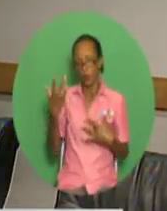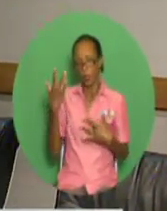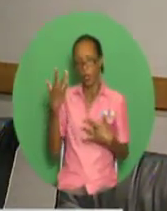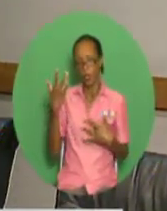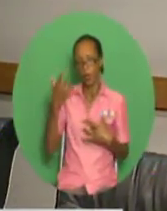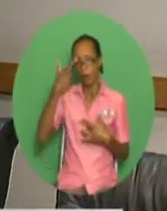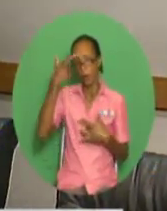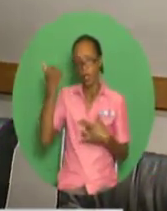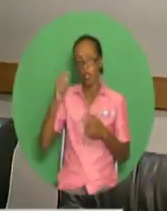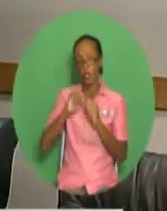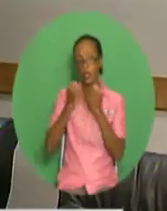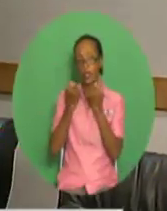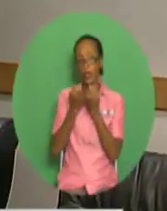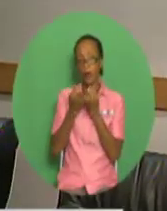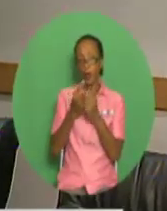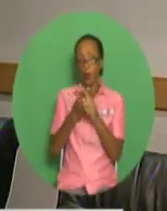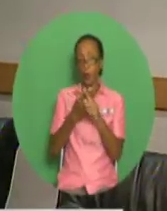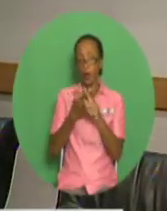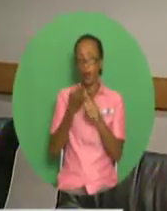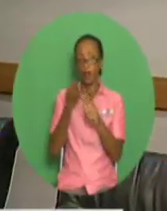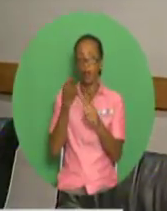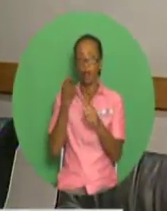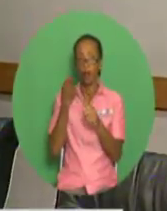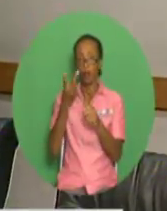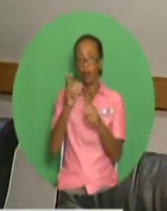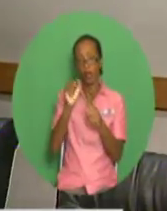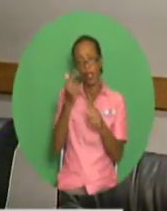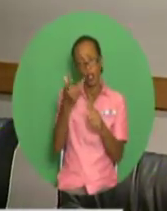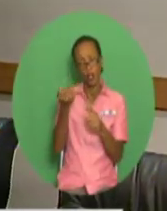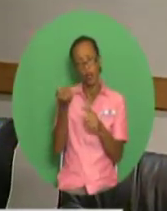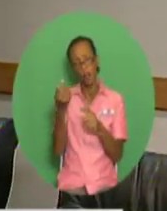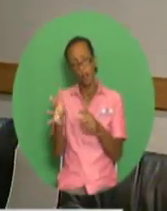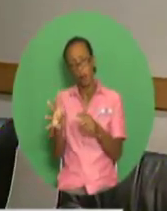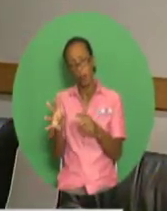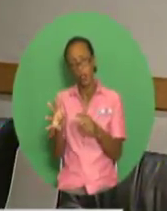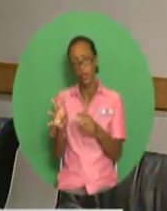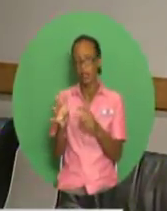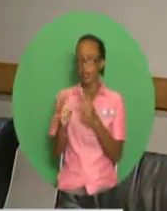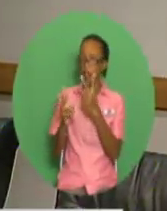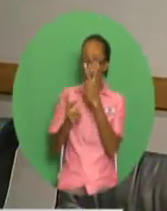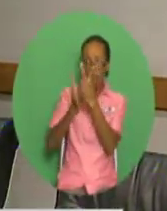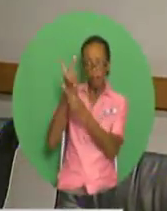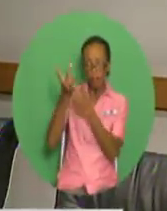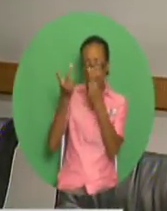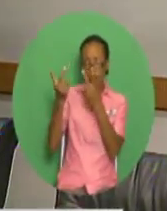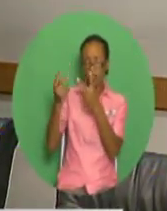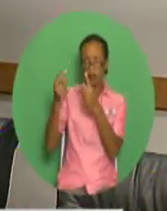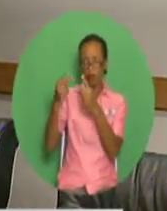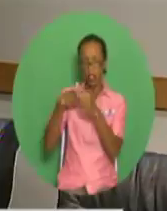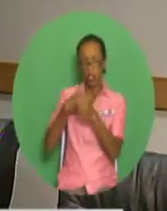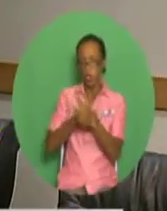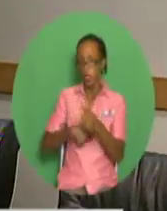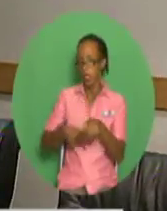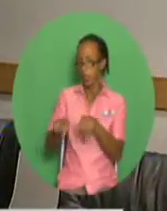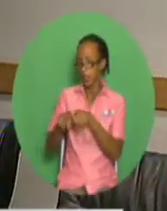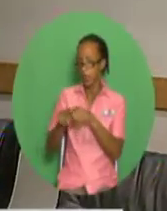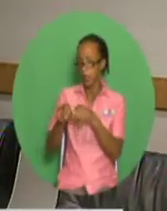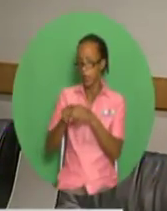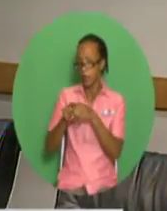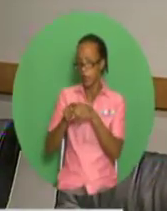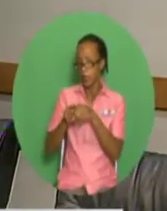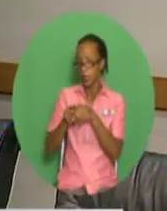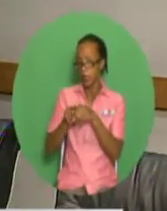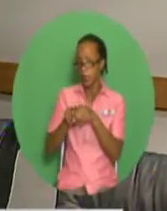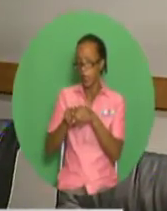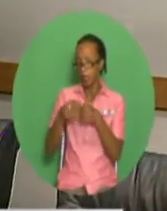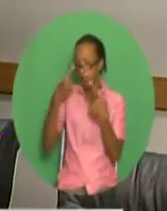a team from the other side in 2013 or 2014 went to China as well and signed an MOU. I think, remember, for Caroni